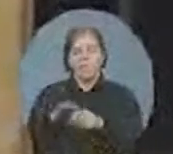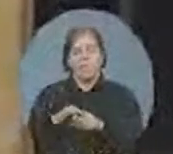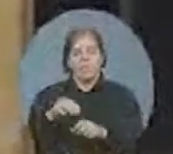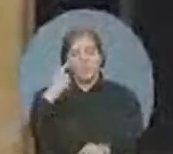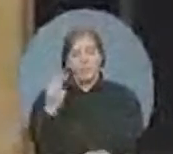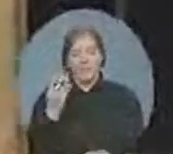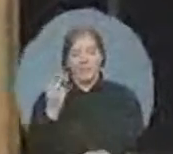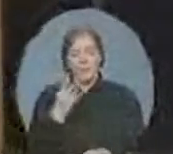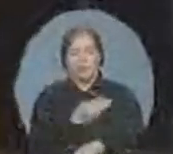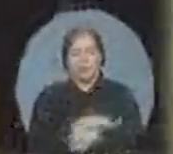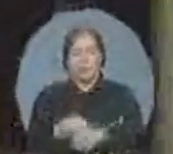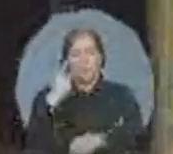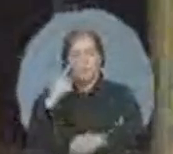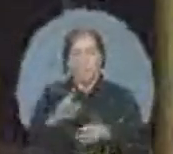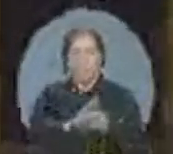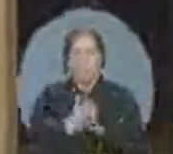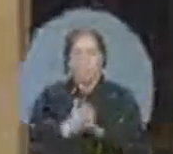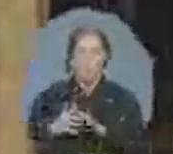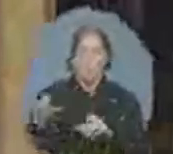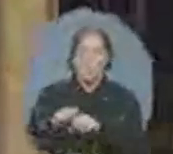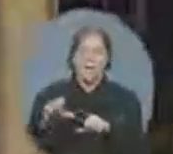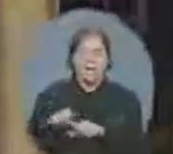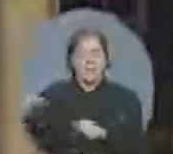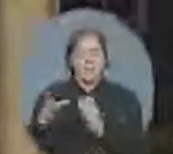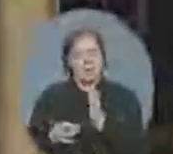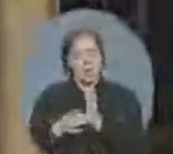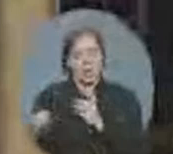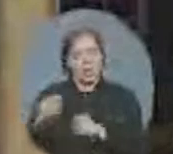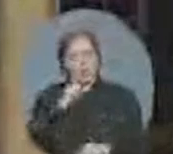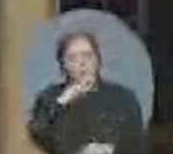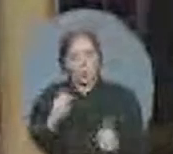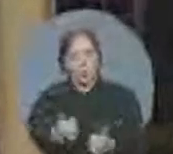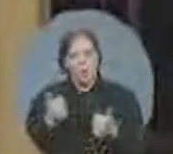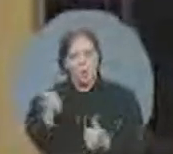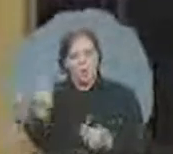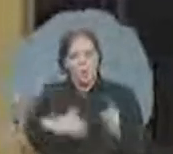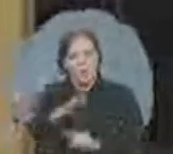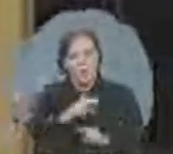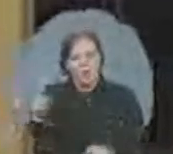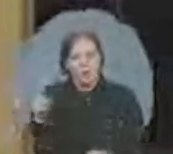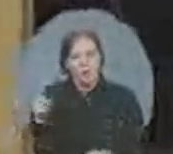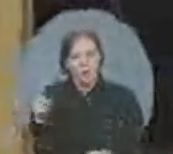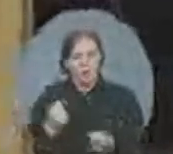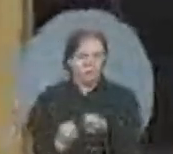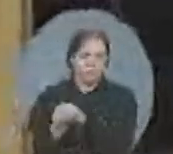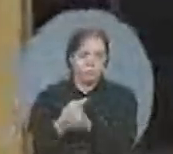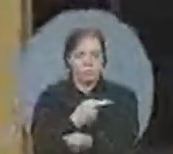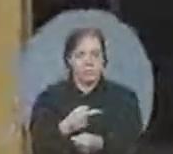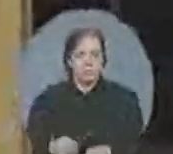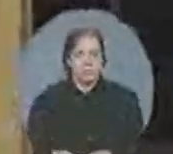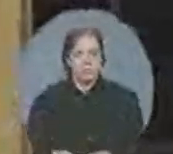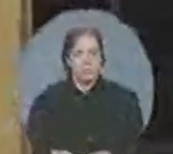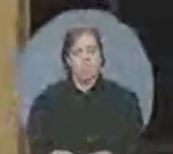environment. This government isn't satisfied with just one toxic time bomb. Now they're creating Canada's very own Love Canal in northern